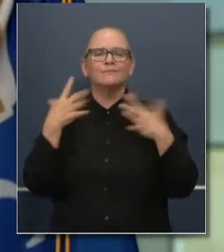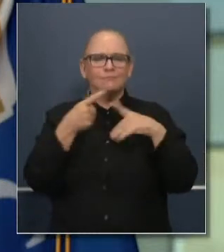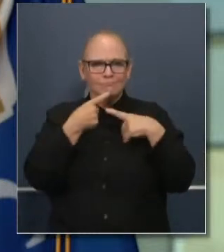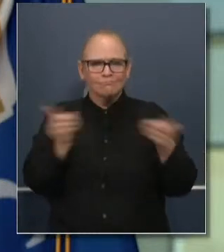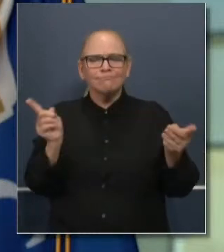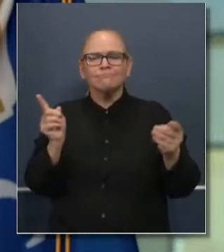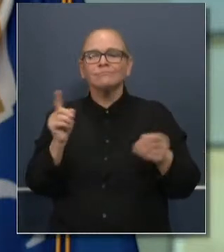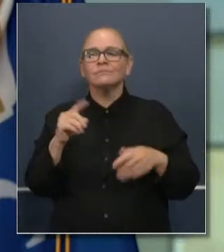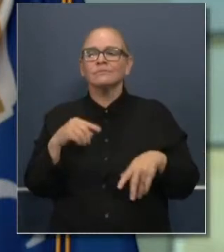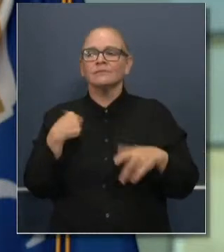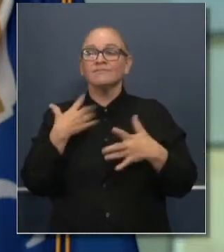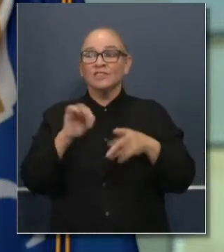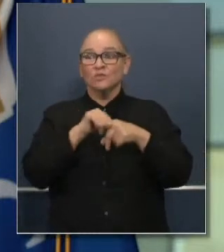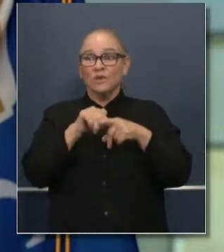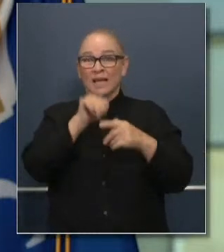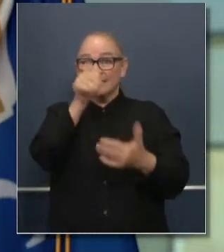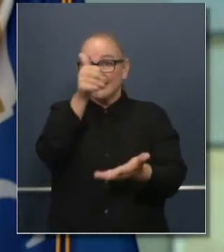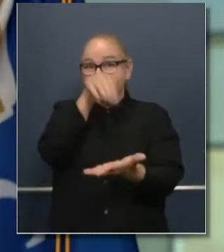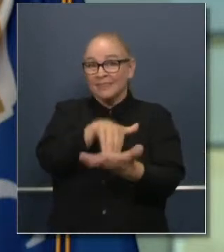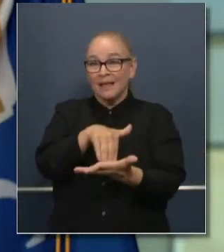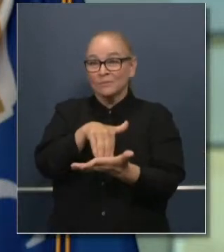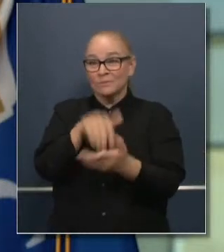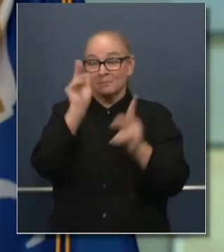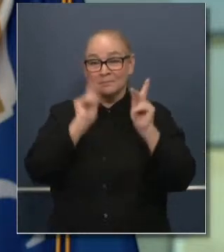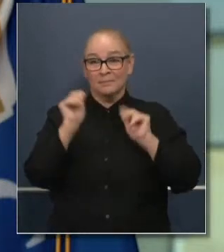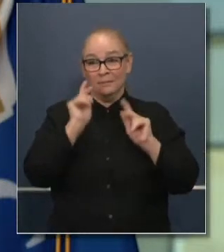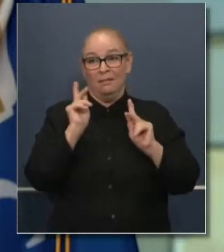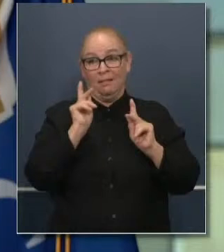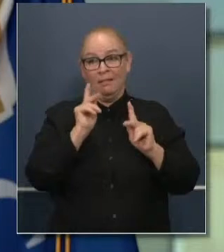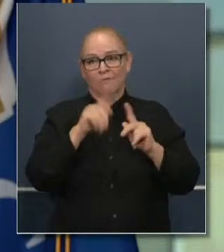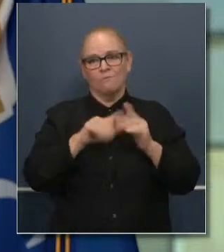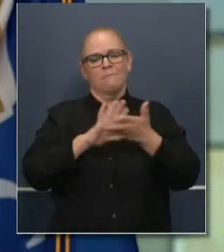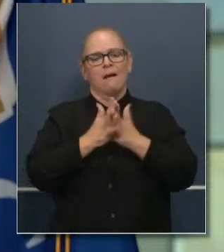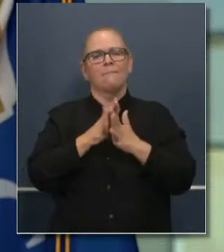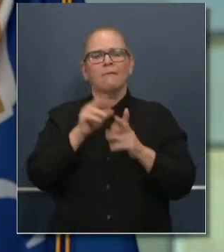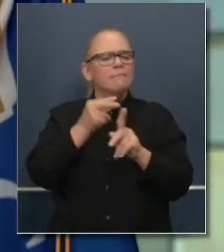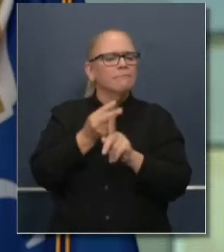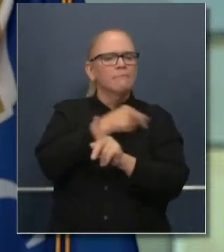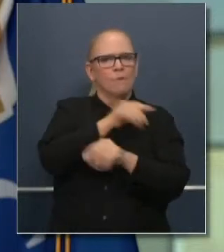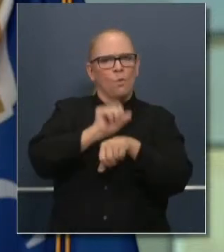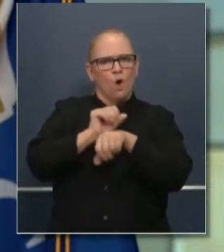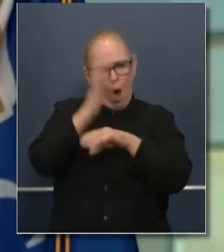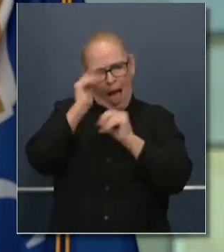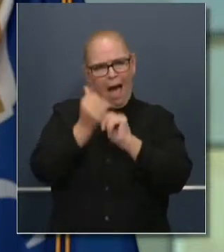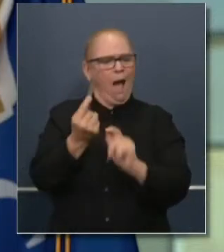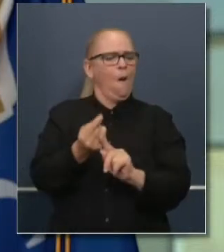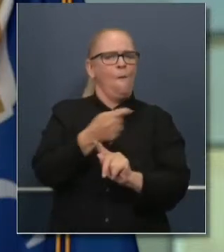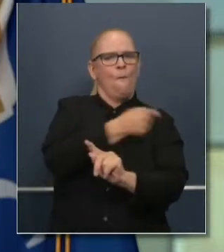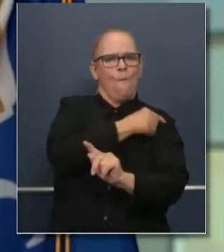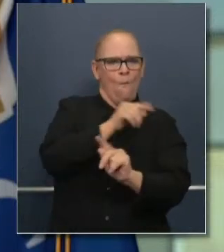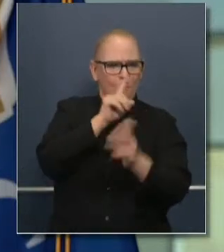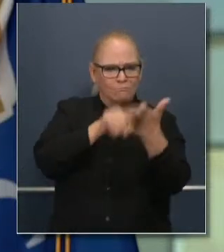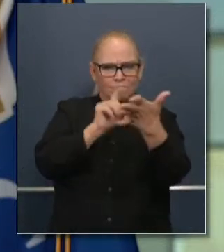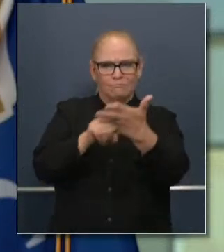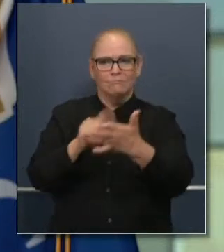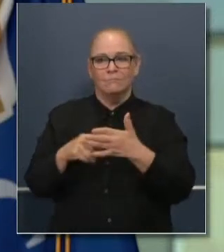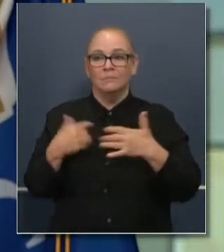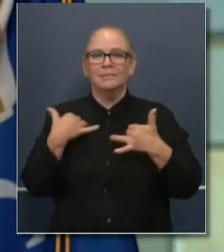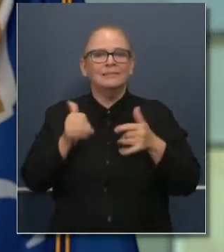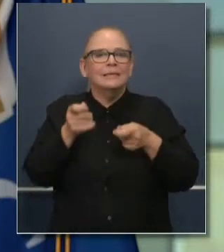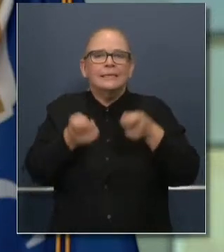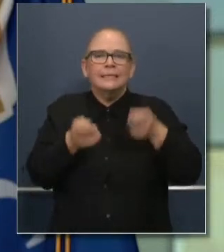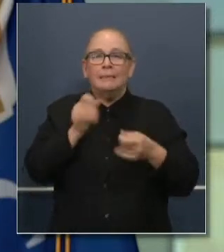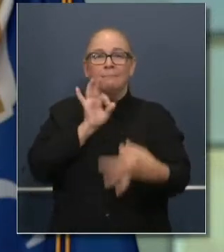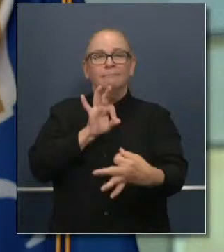phase 1 goals of contact tracers. We made additional modifications to our approach and the protocols relating to contact